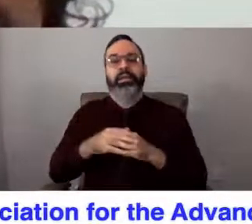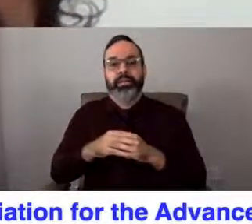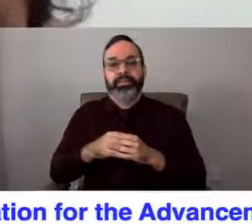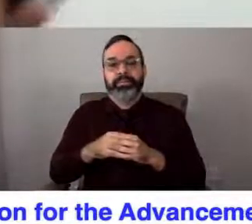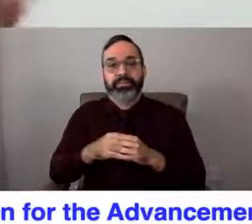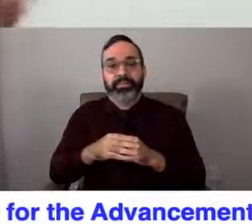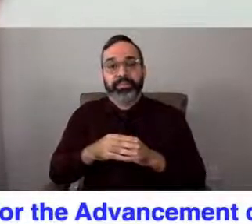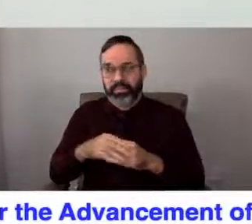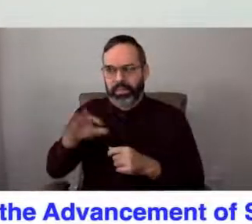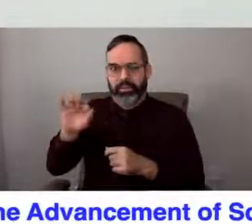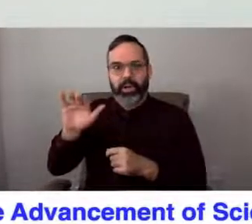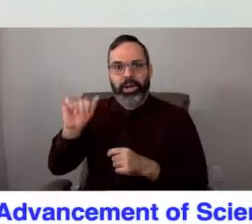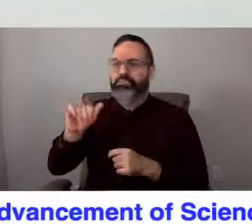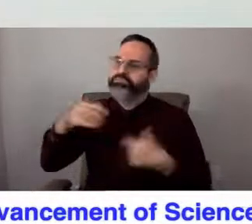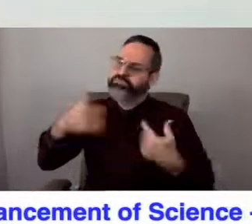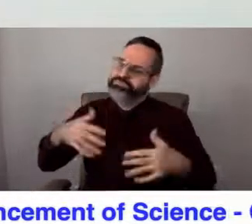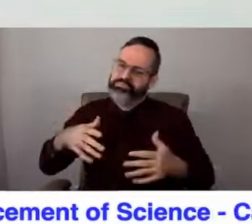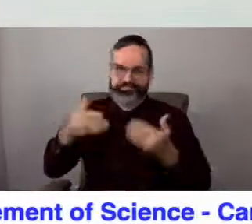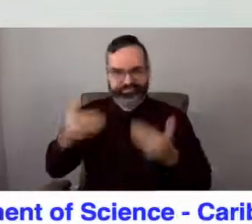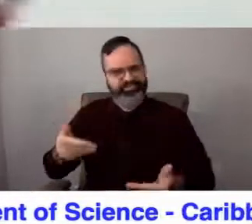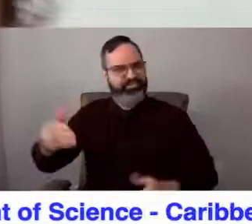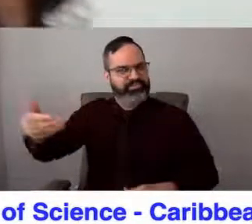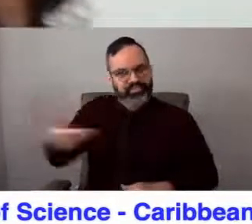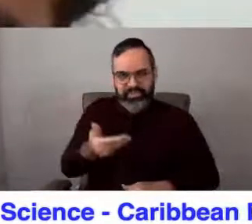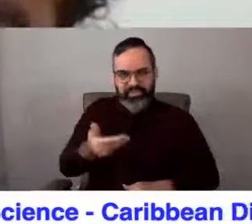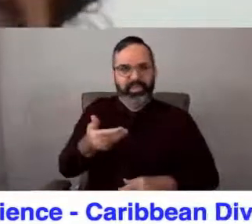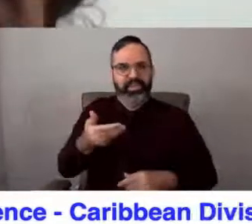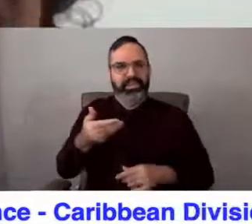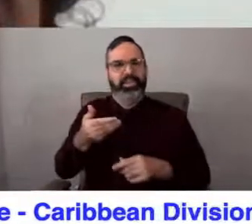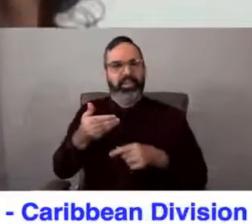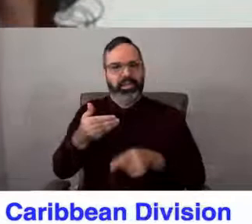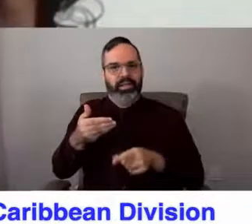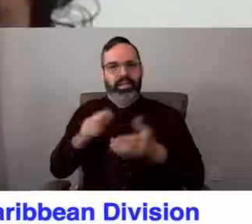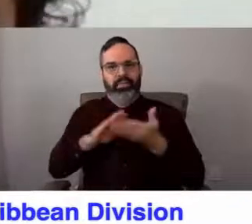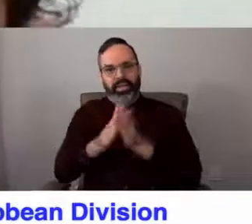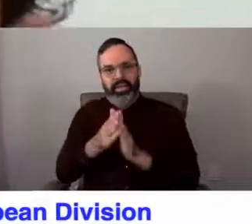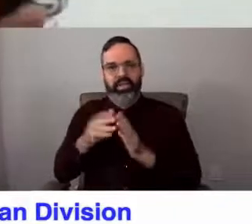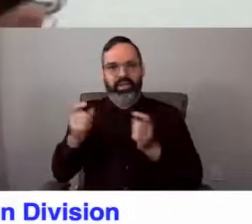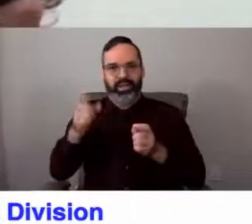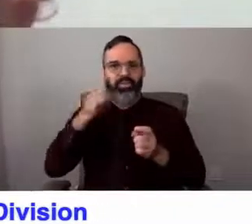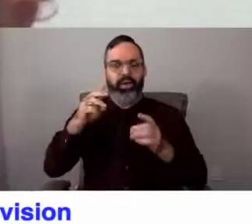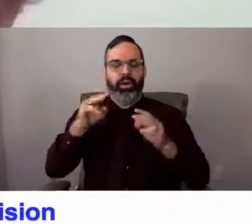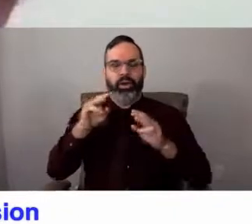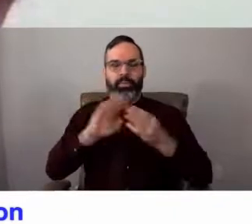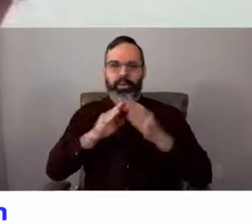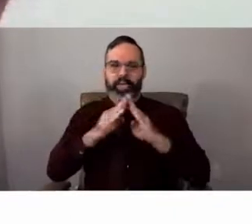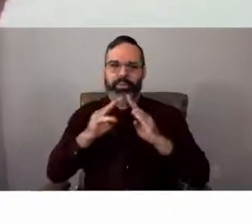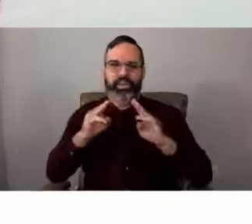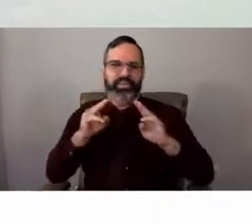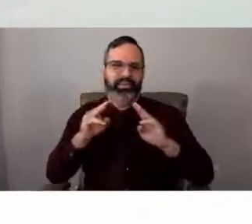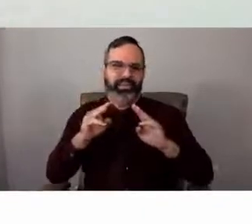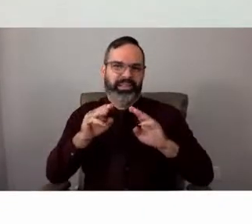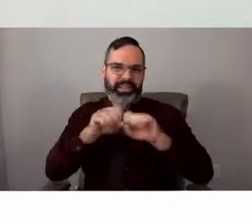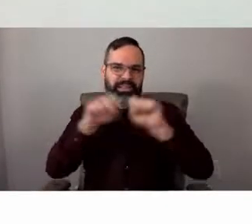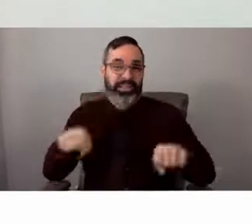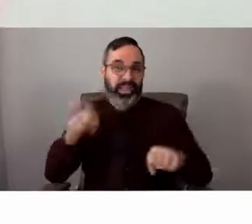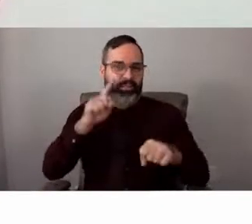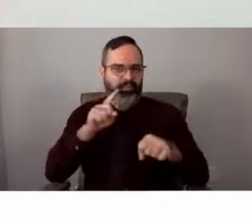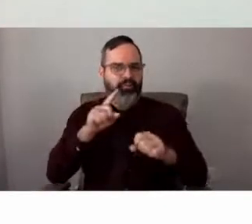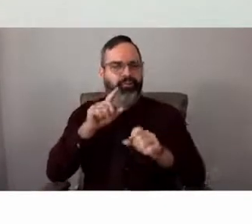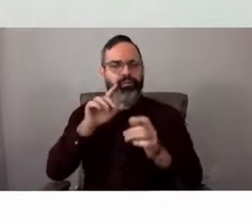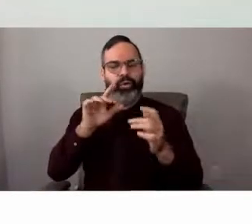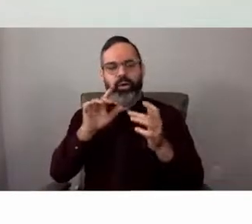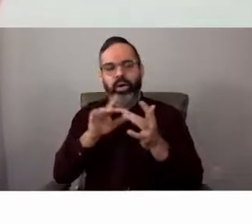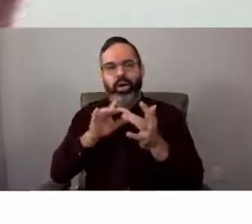Fabiola was hired by the health department to become the director of the municipal system for case investigation and contact tracing, where she coordinates all